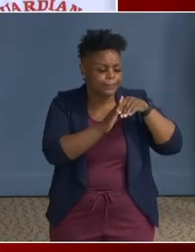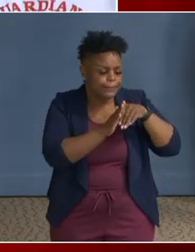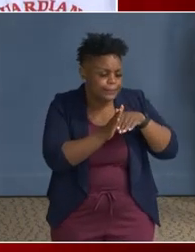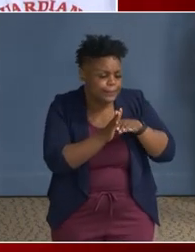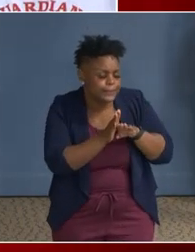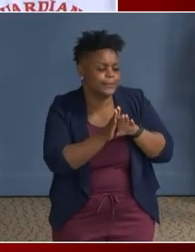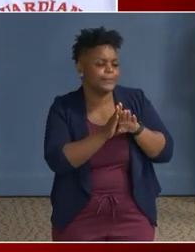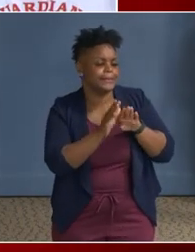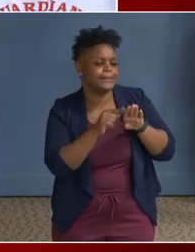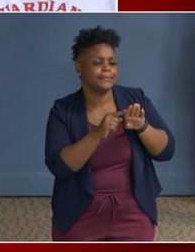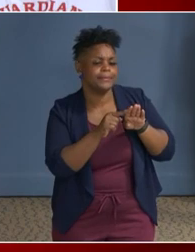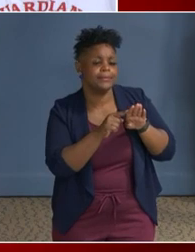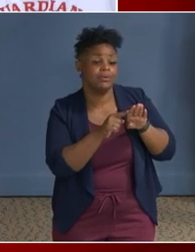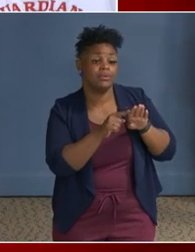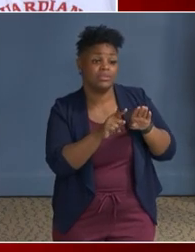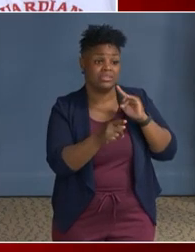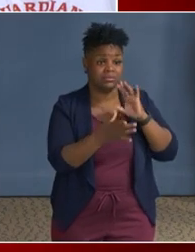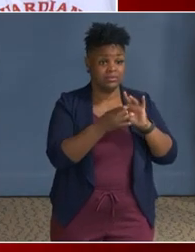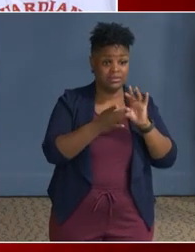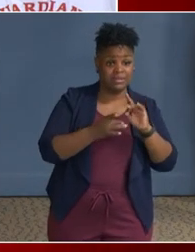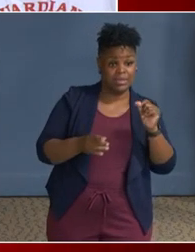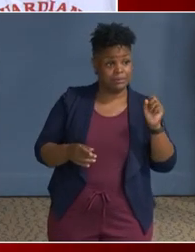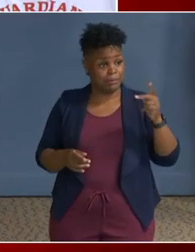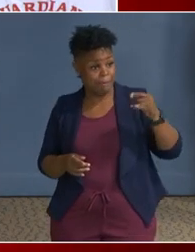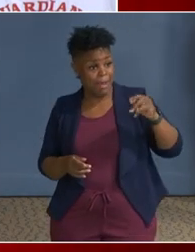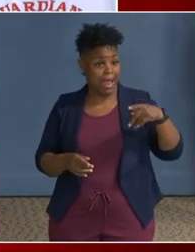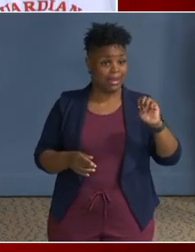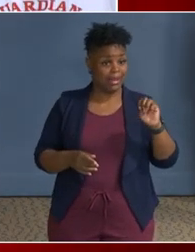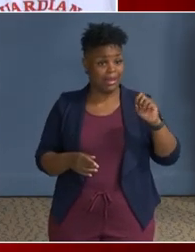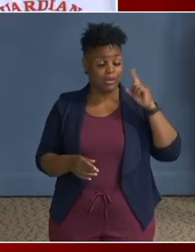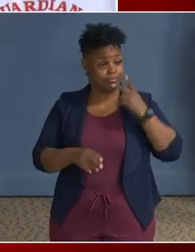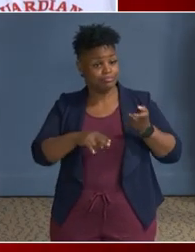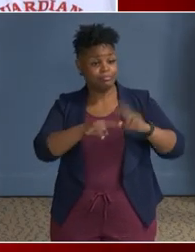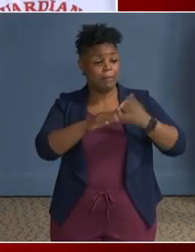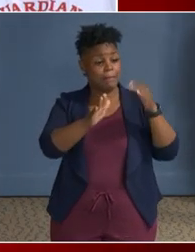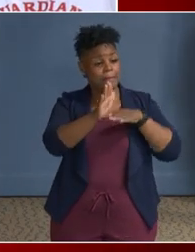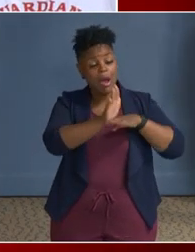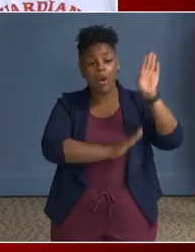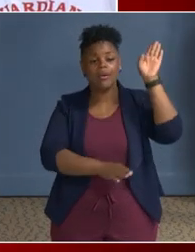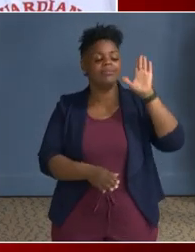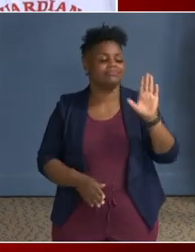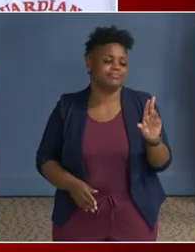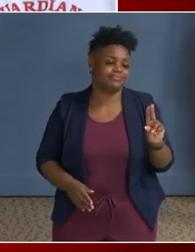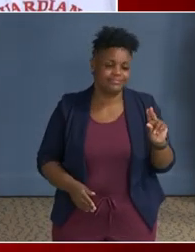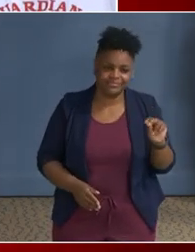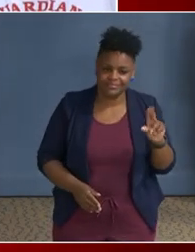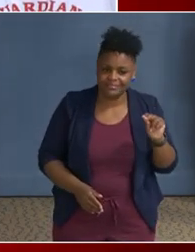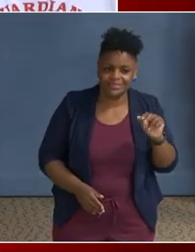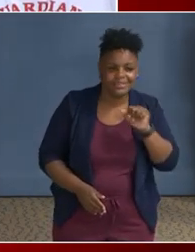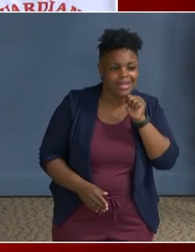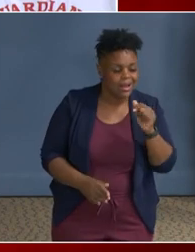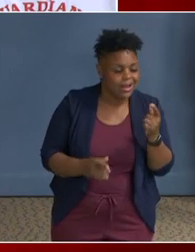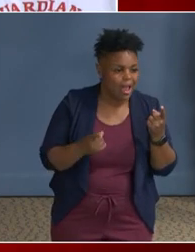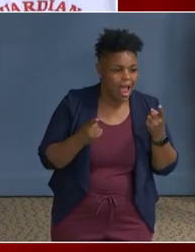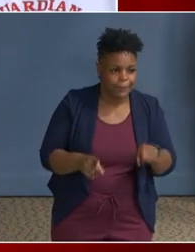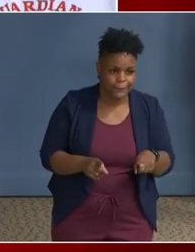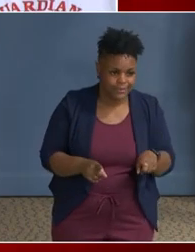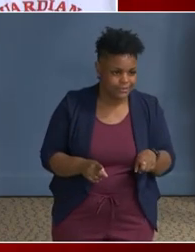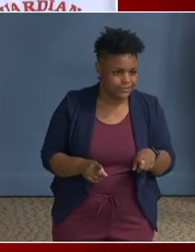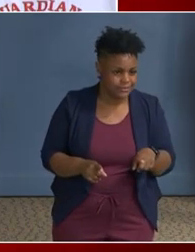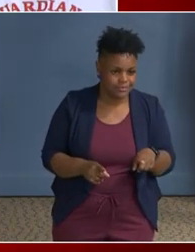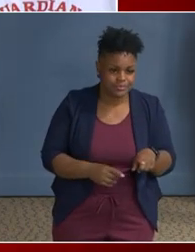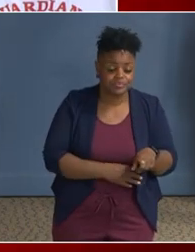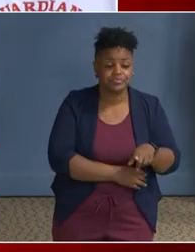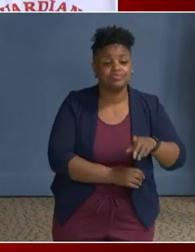listeners when they hear spike that it's a huge number of new cases, because that's not the case. But the experience that